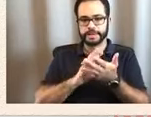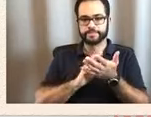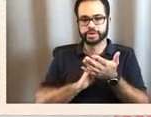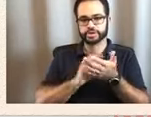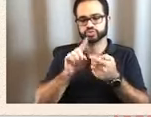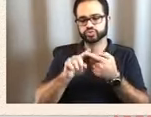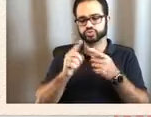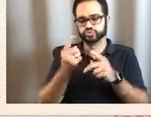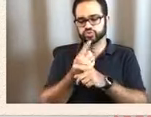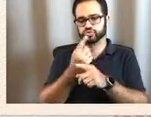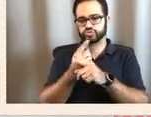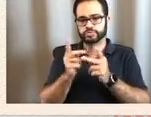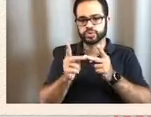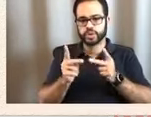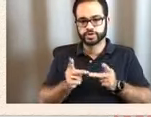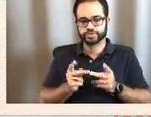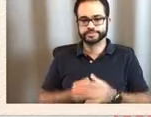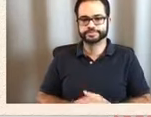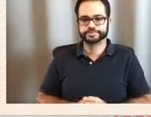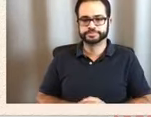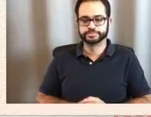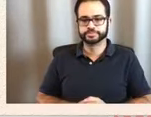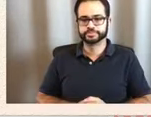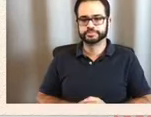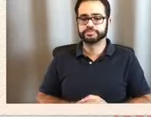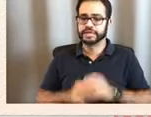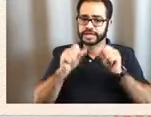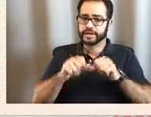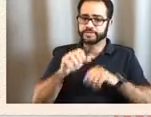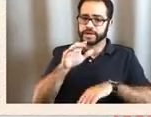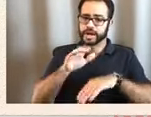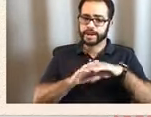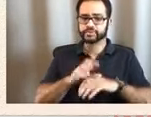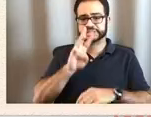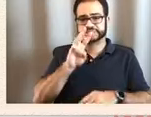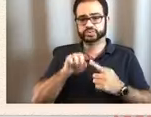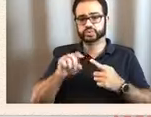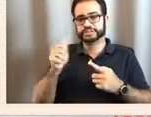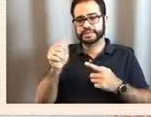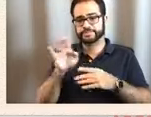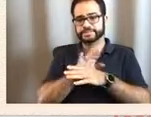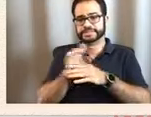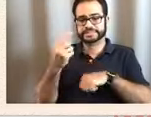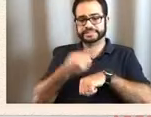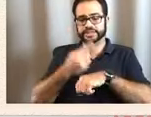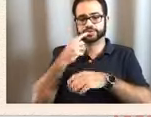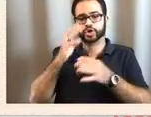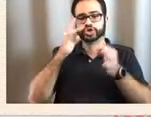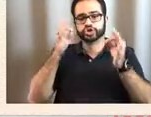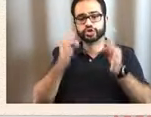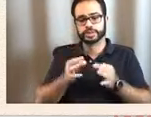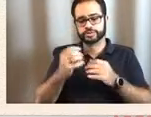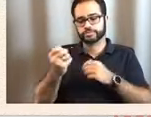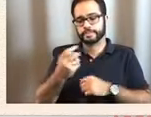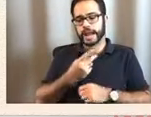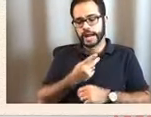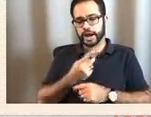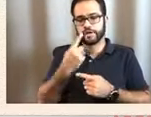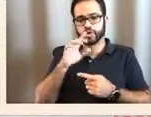location. It can take up to 6 to 10 business days for a determination to be returned for your